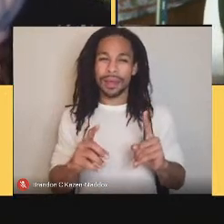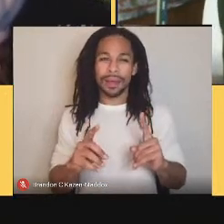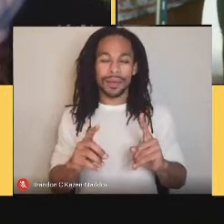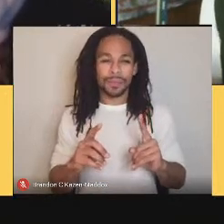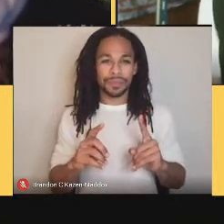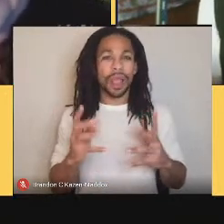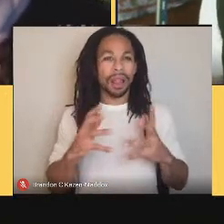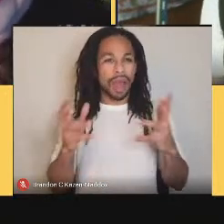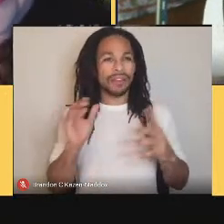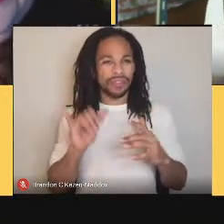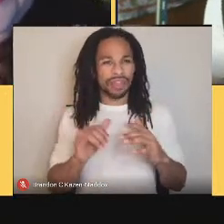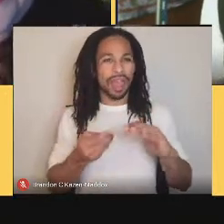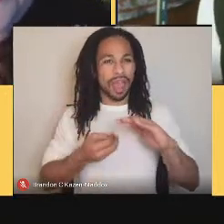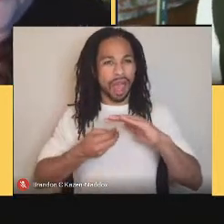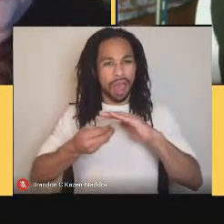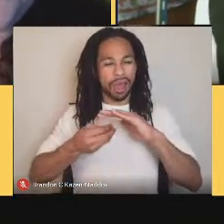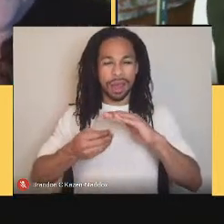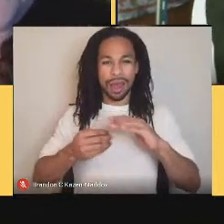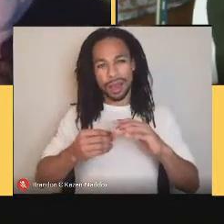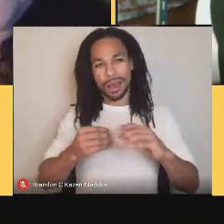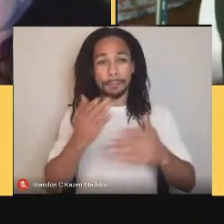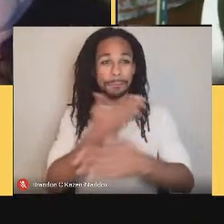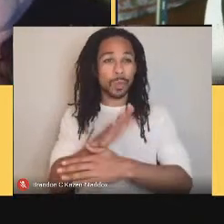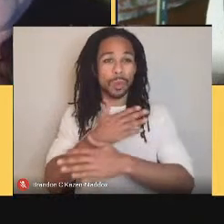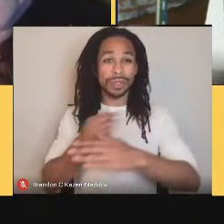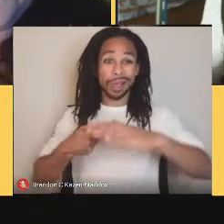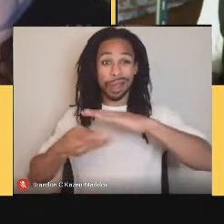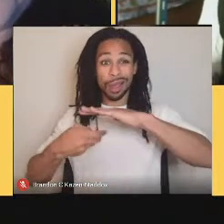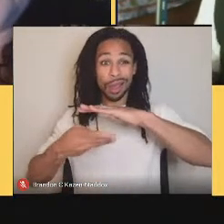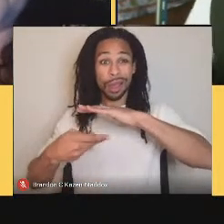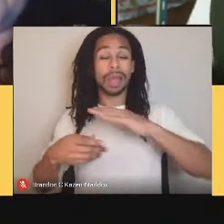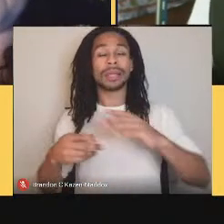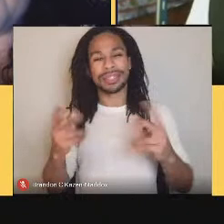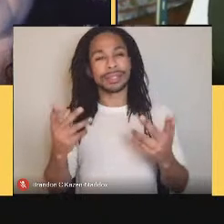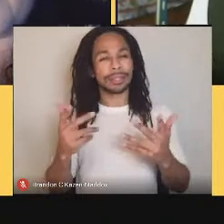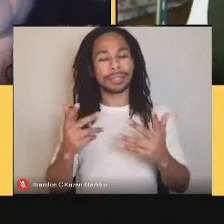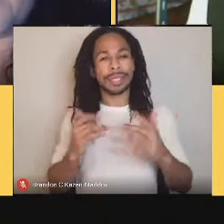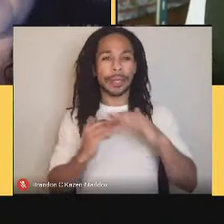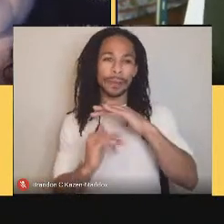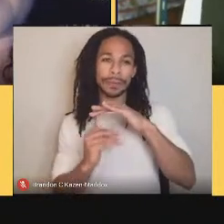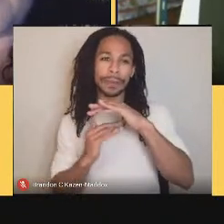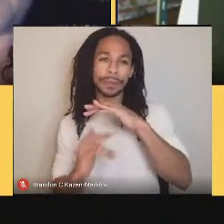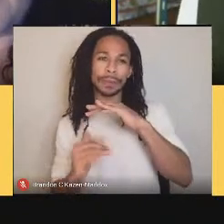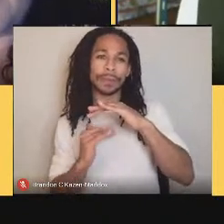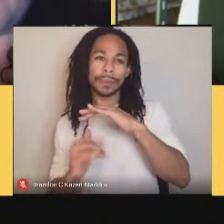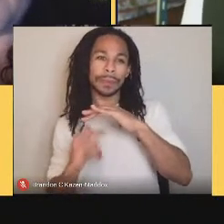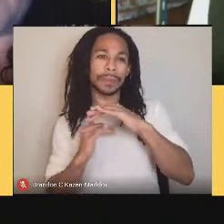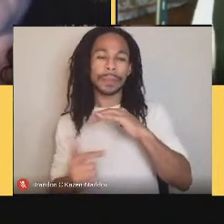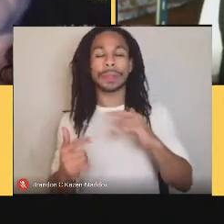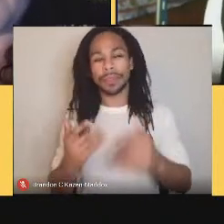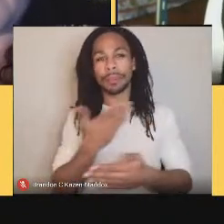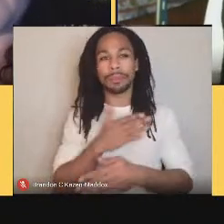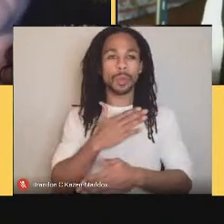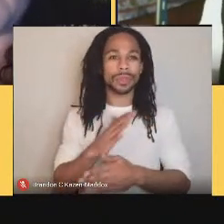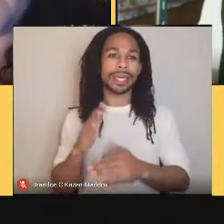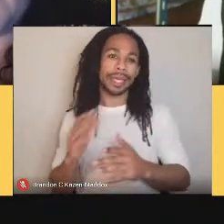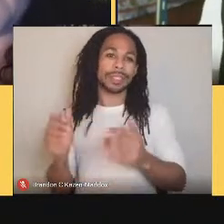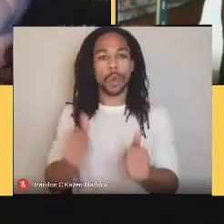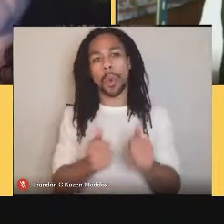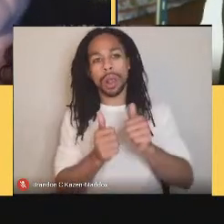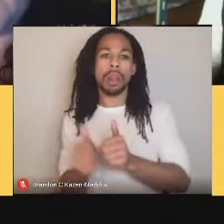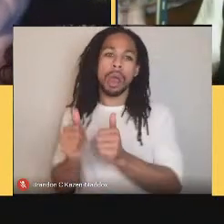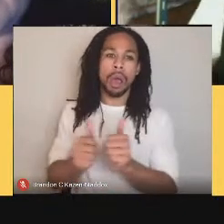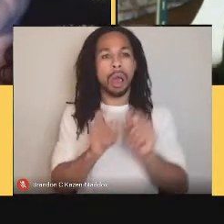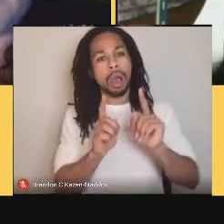of the underscoring, like I said, in Swiss and Lali kind of functions as just the music's kind of going on the walk with them. And